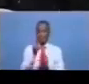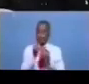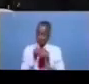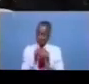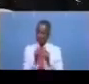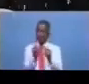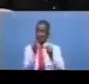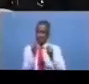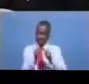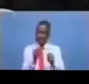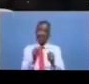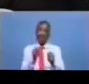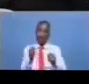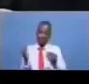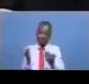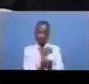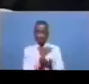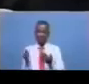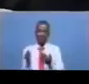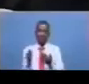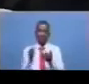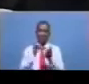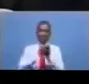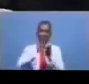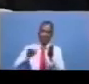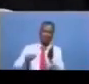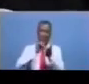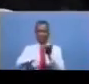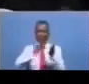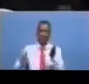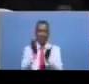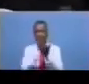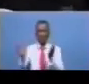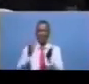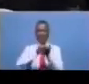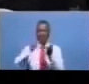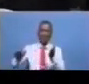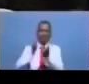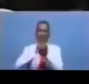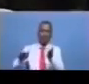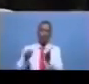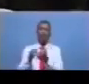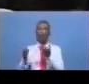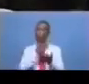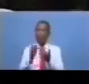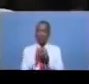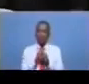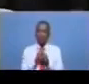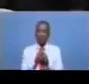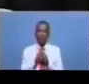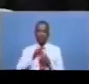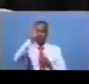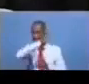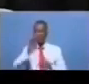that regardless of how many interlocutory applications, are determined in a certain way, we are not giving